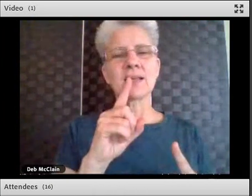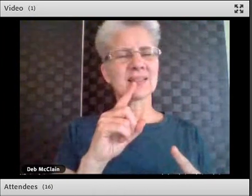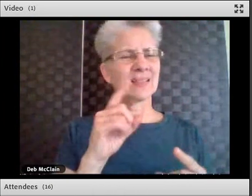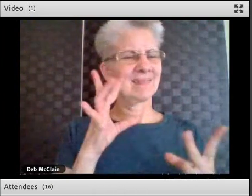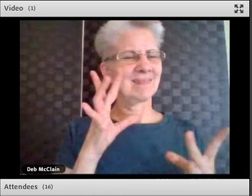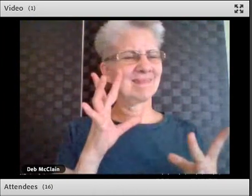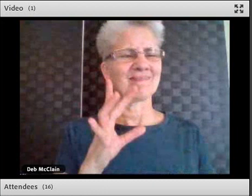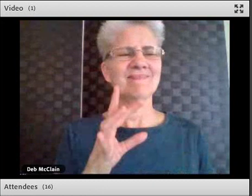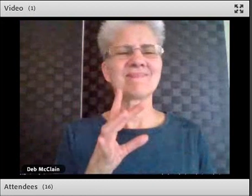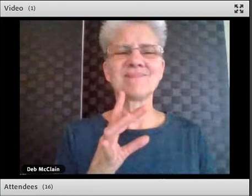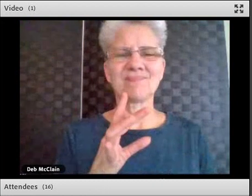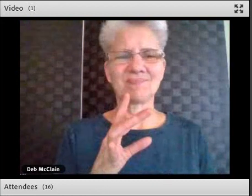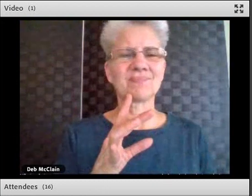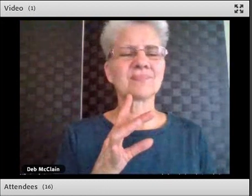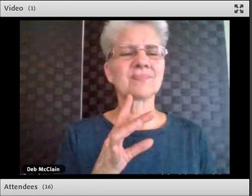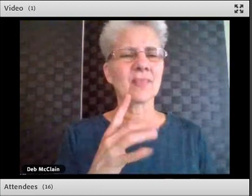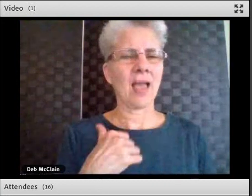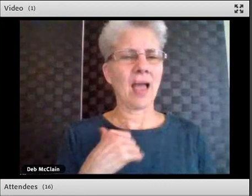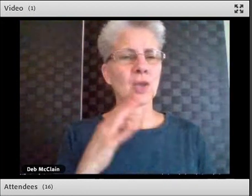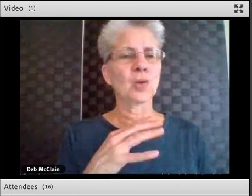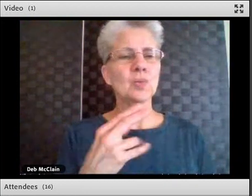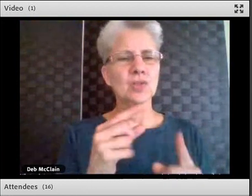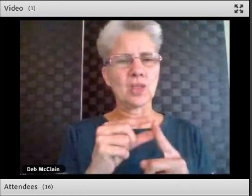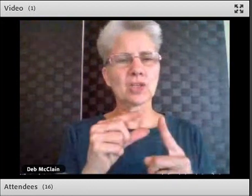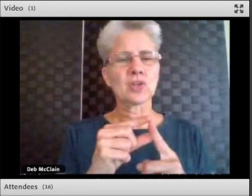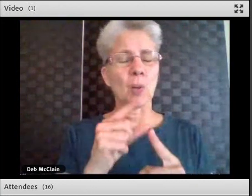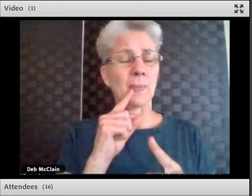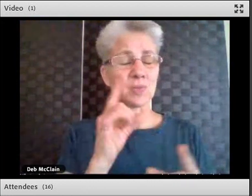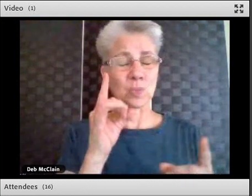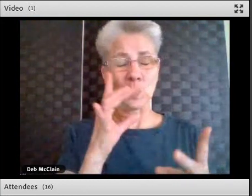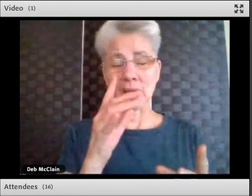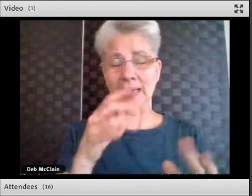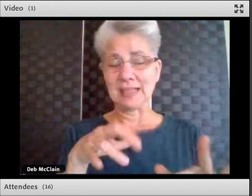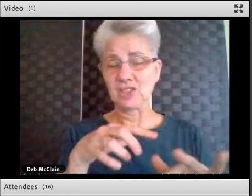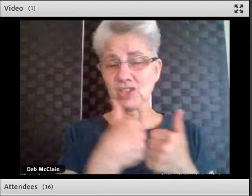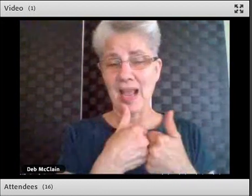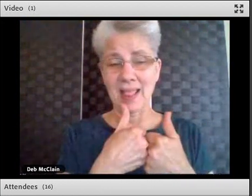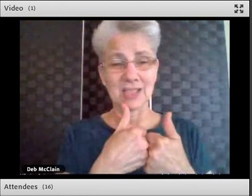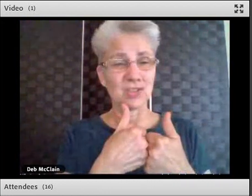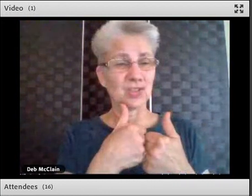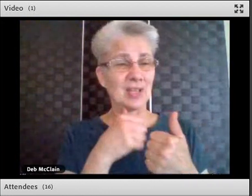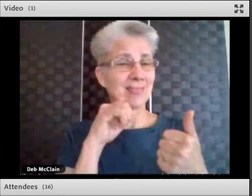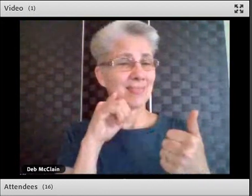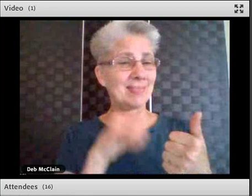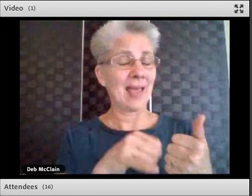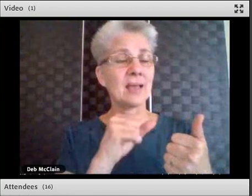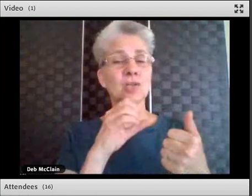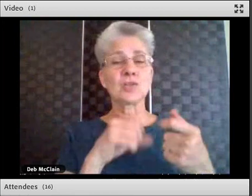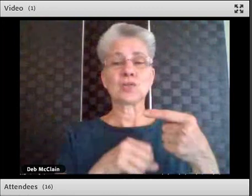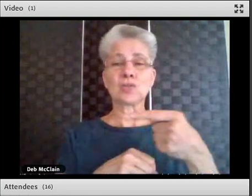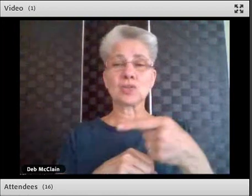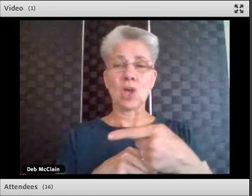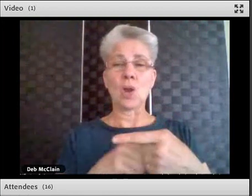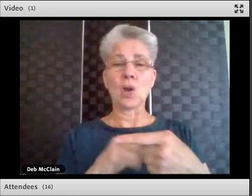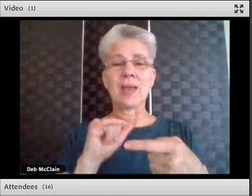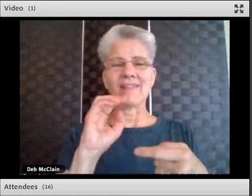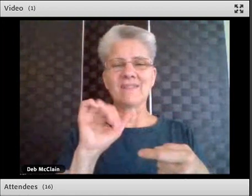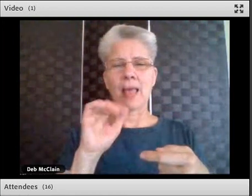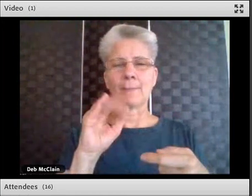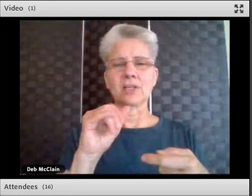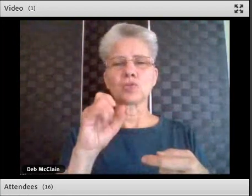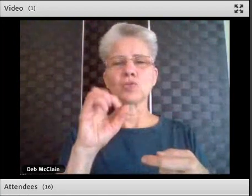booger. I use the term loosely, but it is especially challenging. And so it's an inflammatory disease in